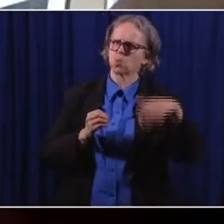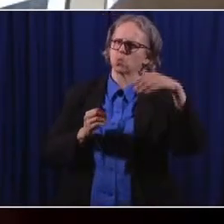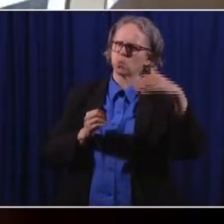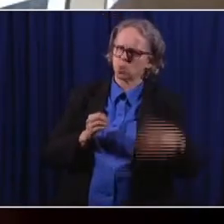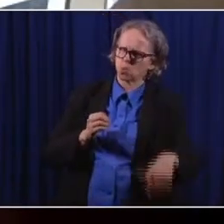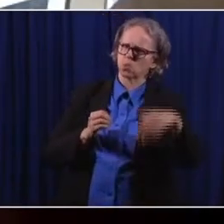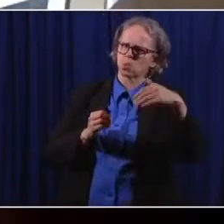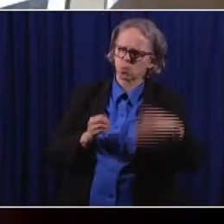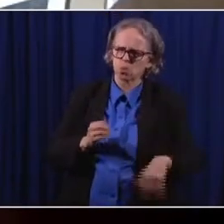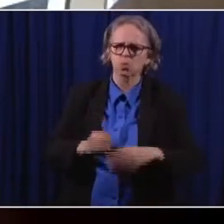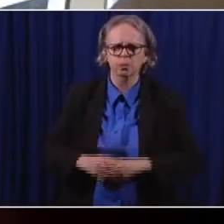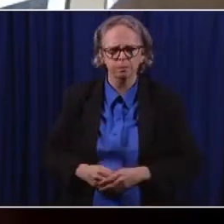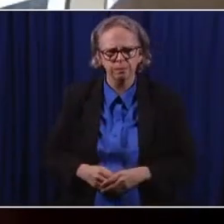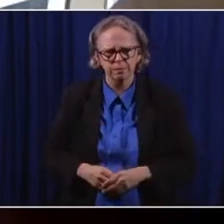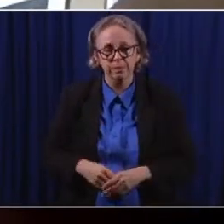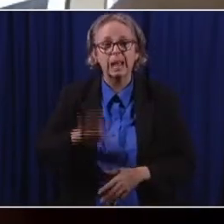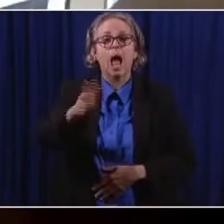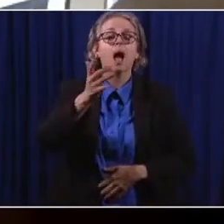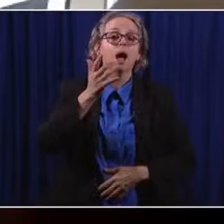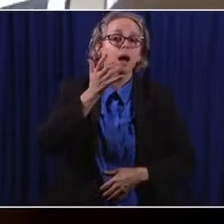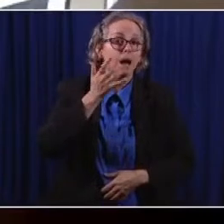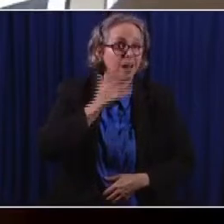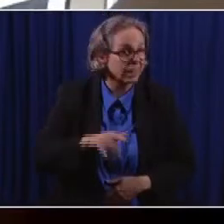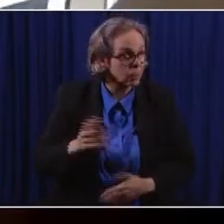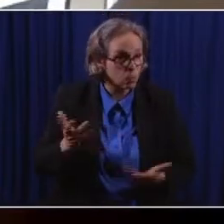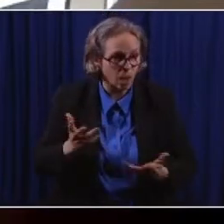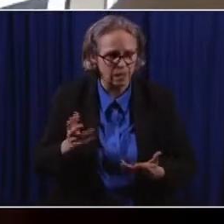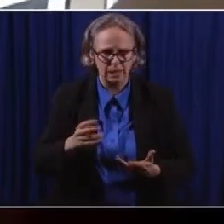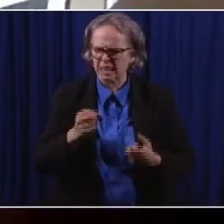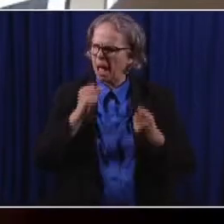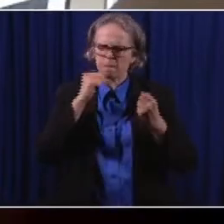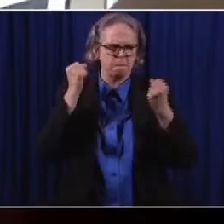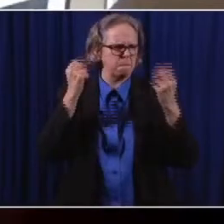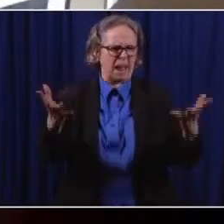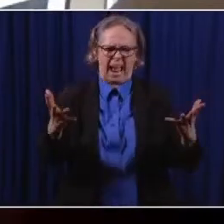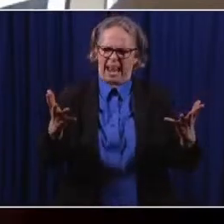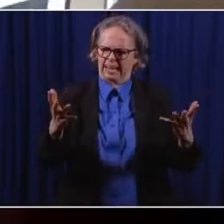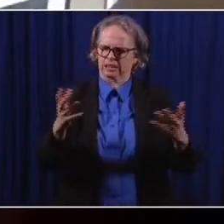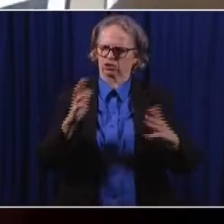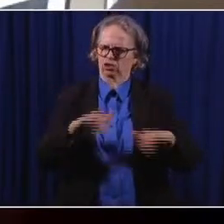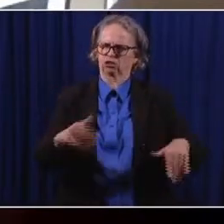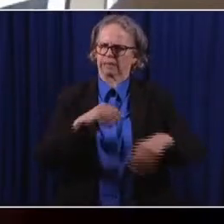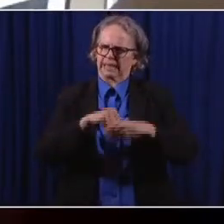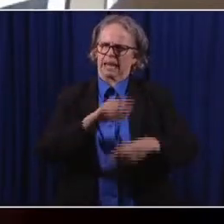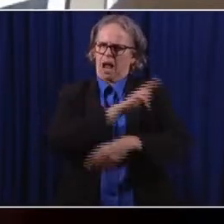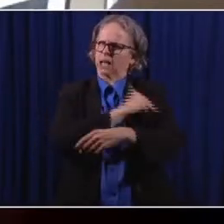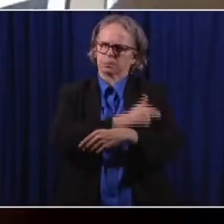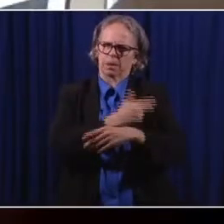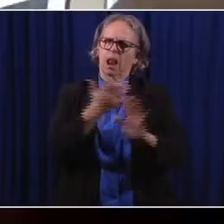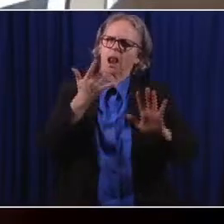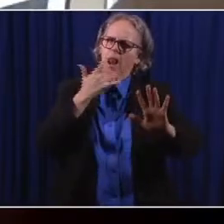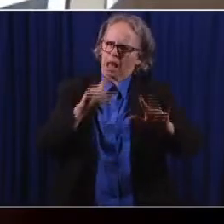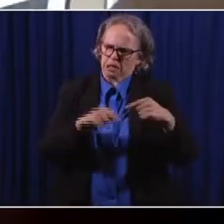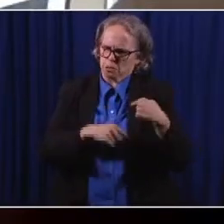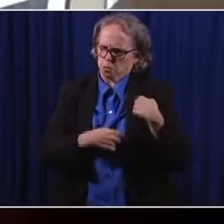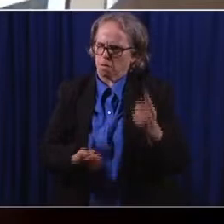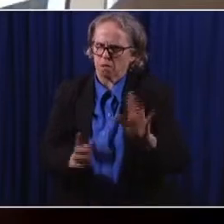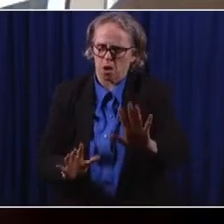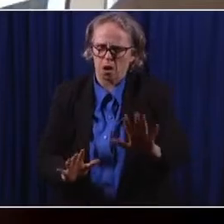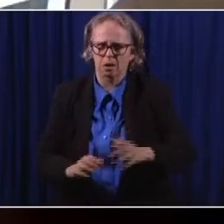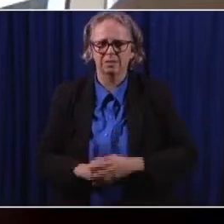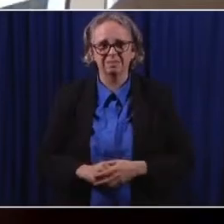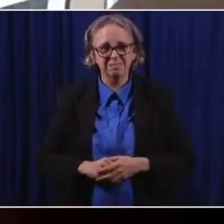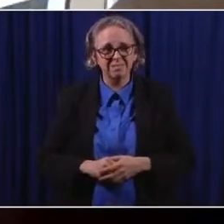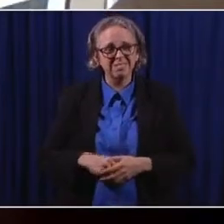children who are hospitalized or who are severely ill with COVID. You know, and finally, the last thing that this data really helps us do is it helps us track